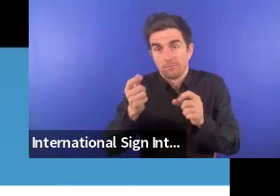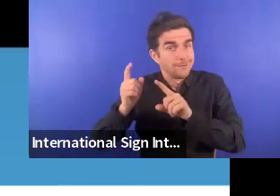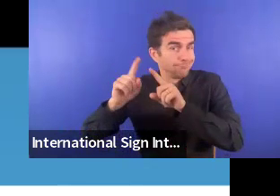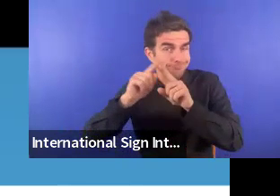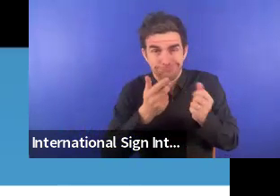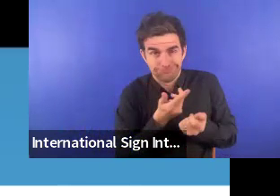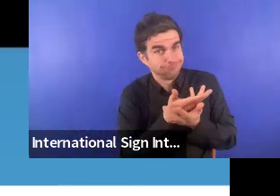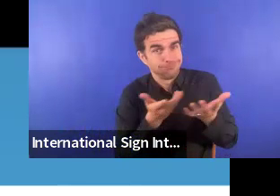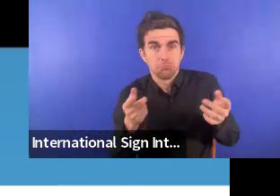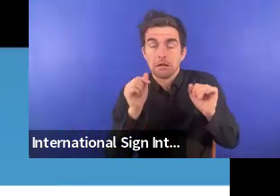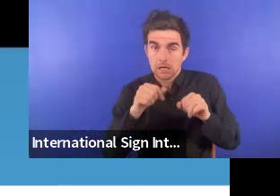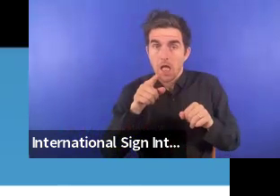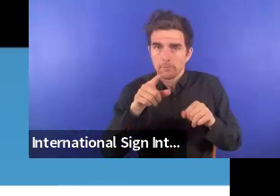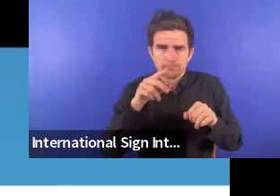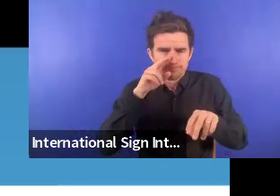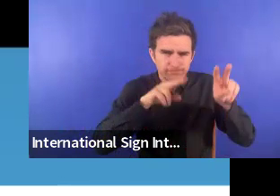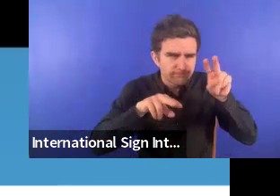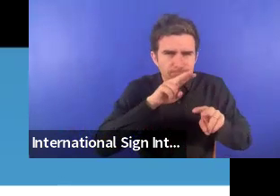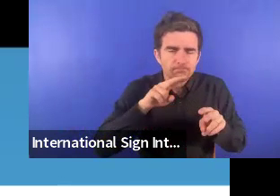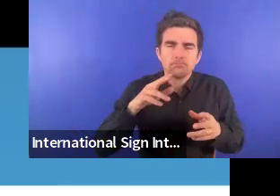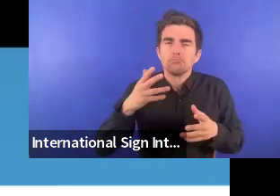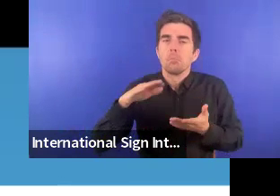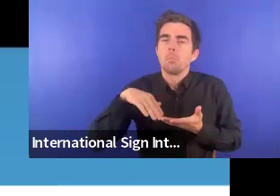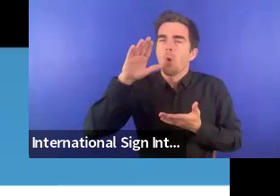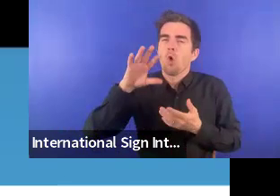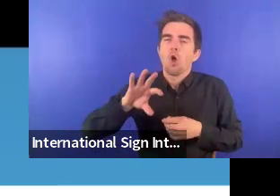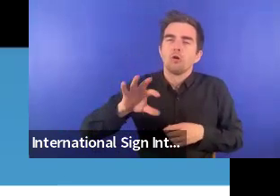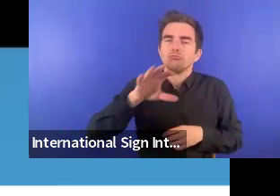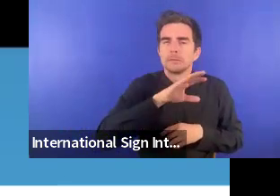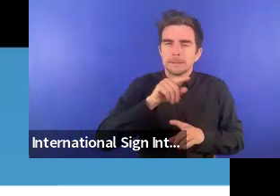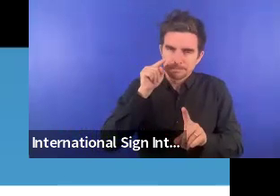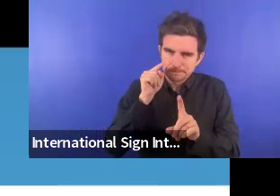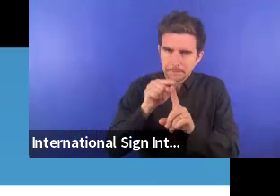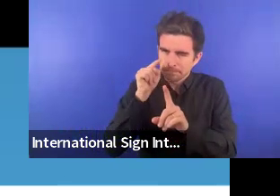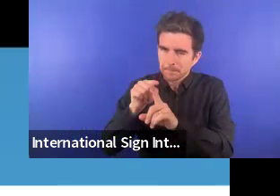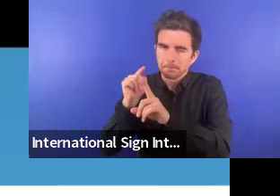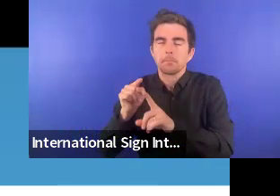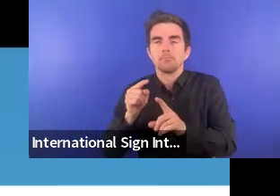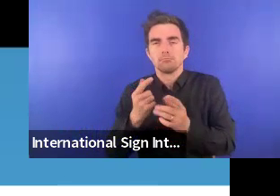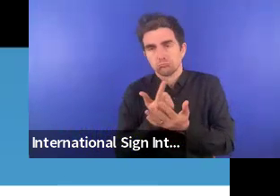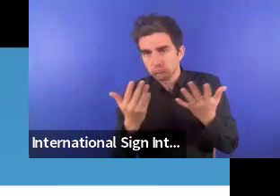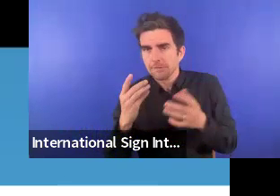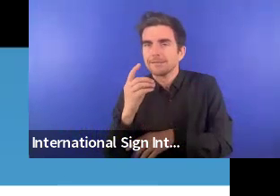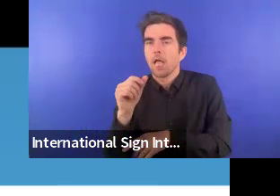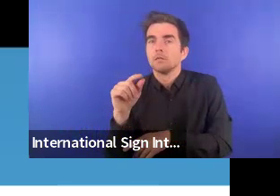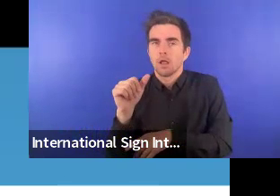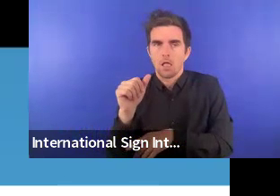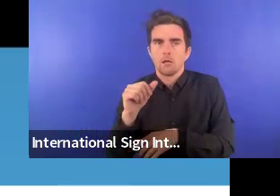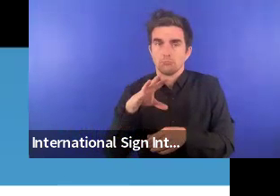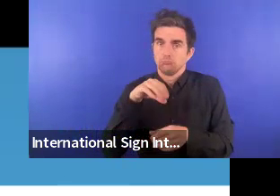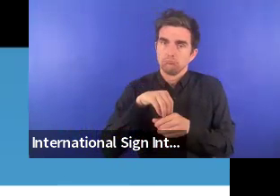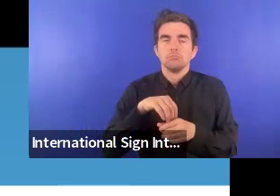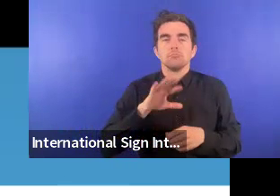State of UHC Commitment Review that is published by UHC 2030. We've been doing this every year, but I think we